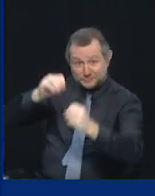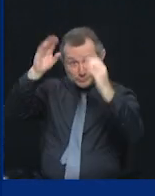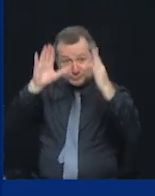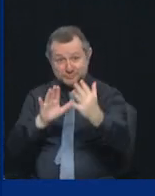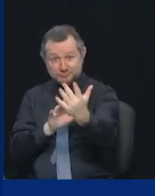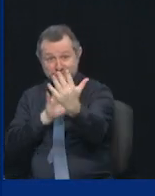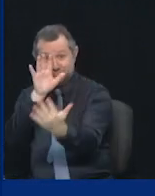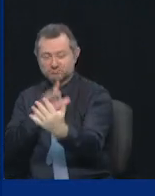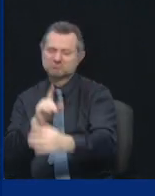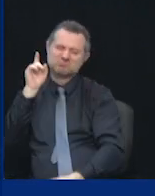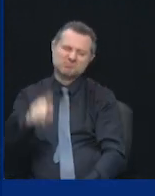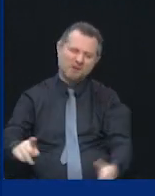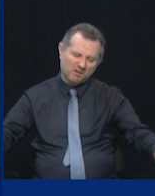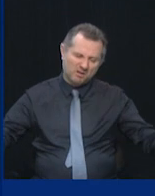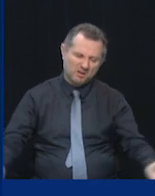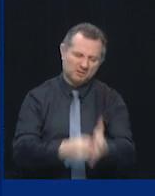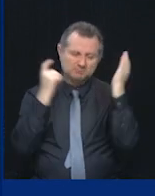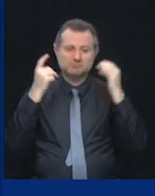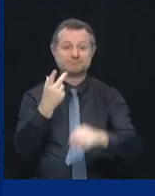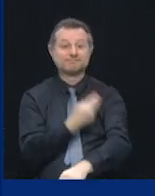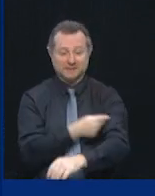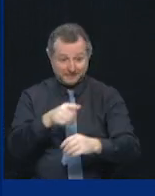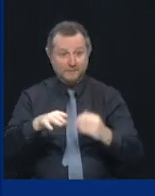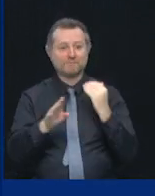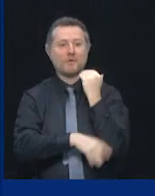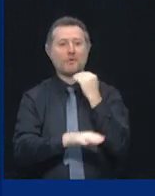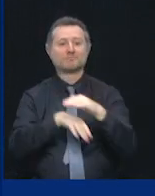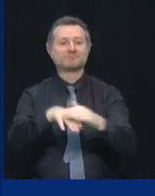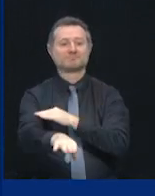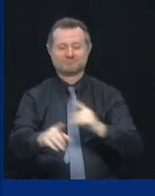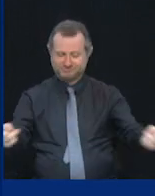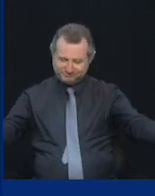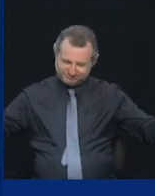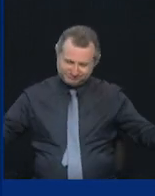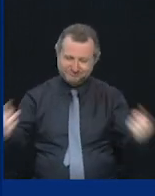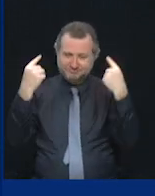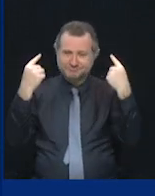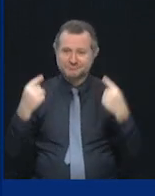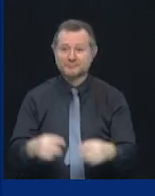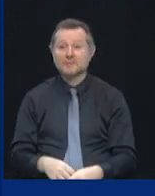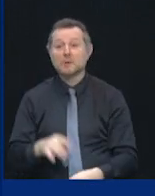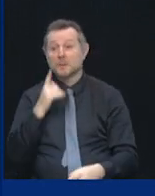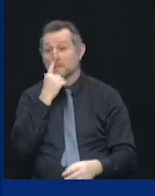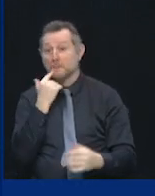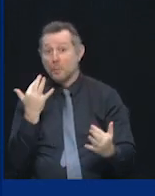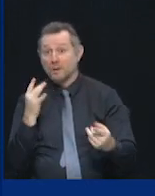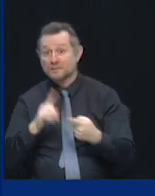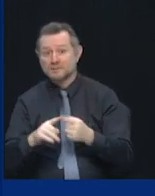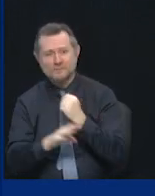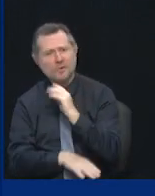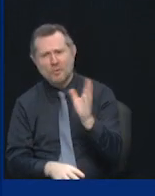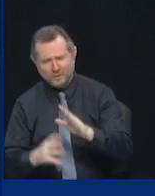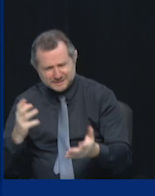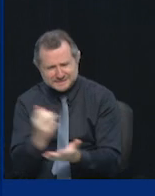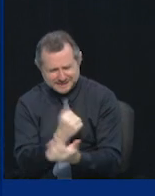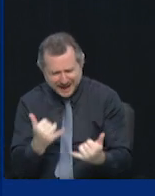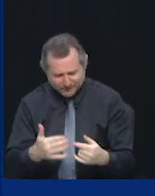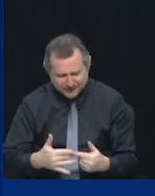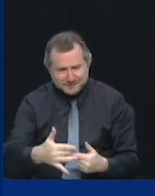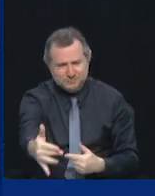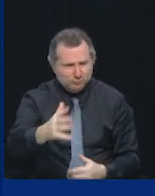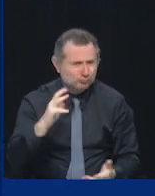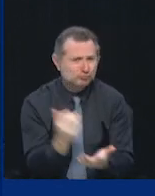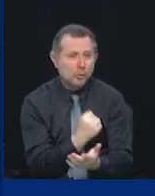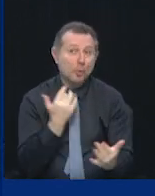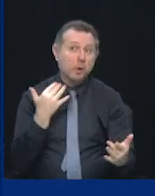in September. If you must have a vaccine, get it now, if you have to get it anyway.